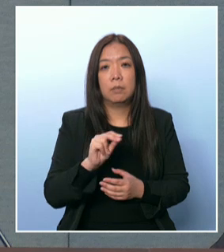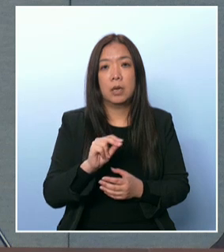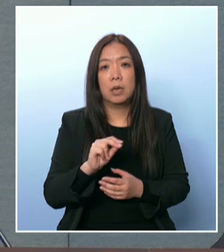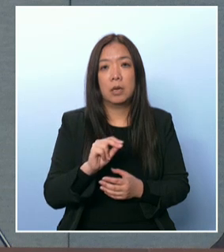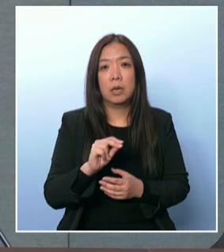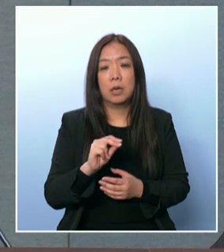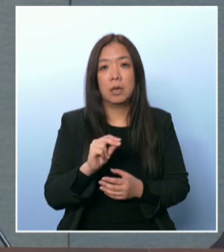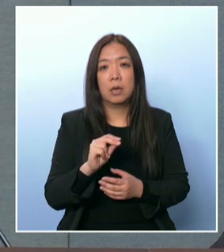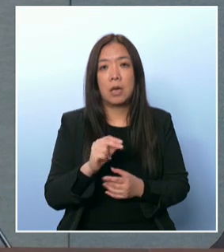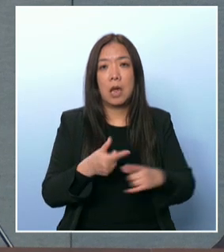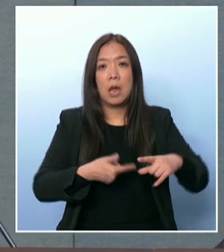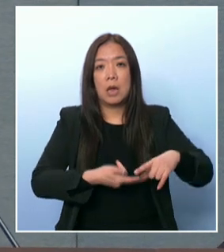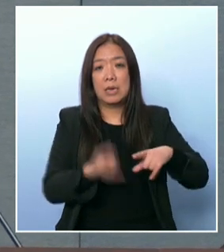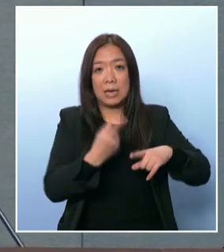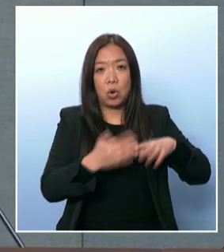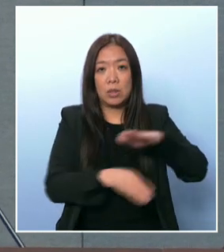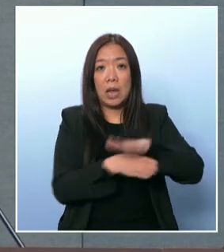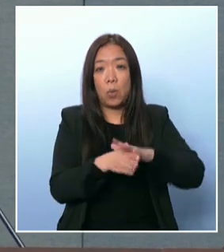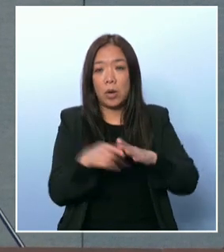unit construction cost was some